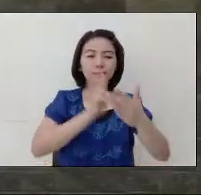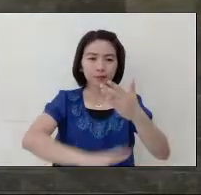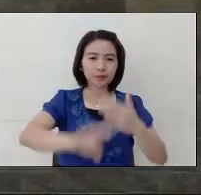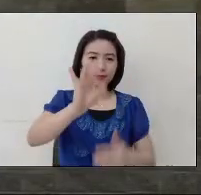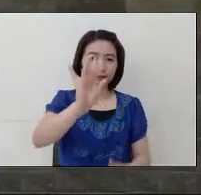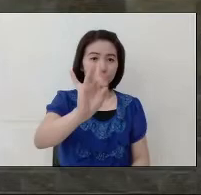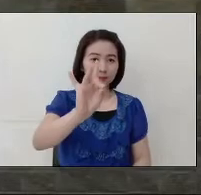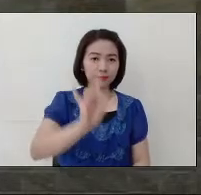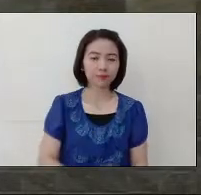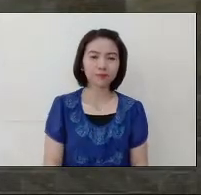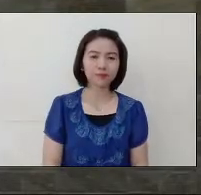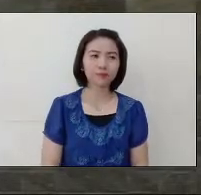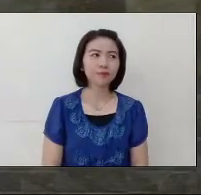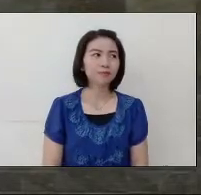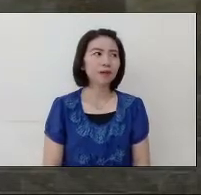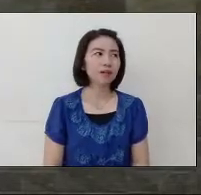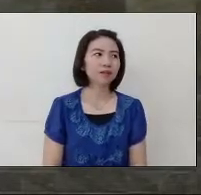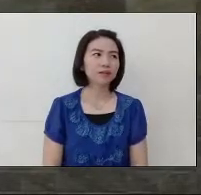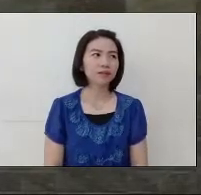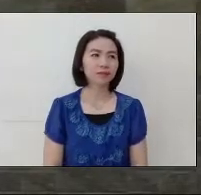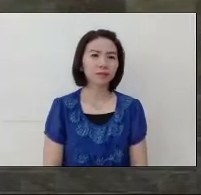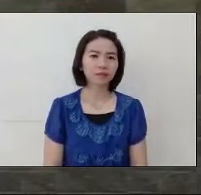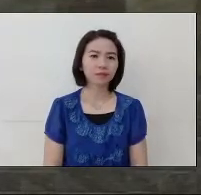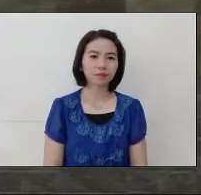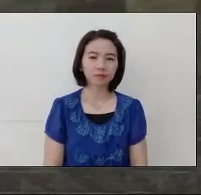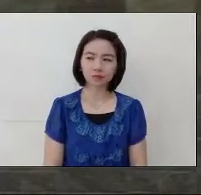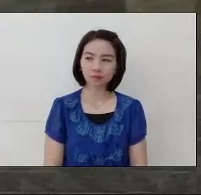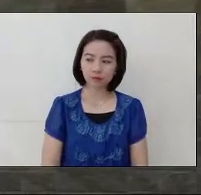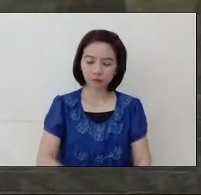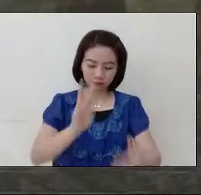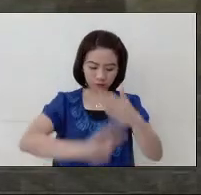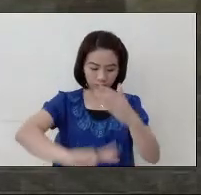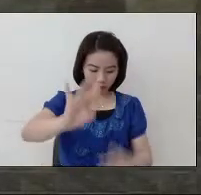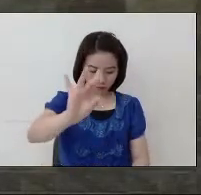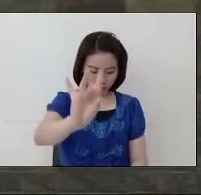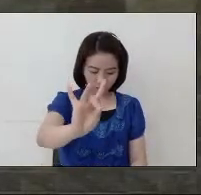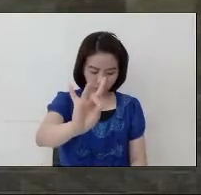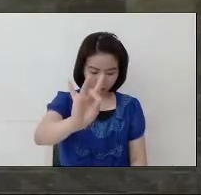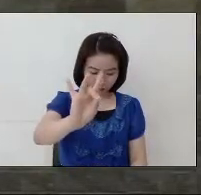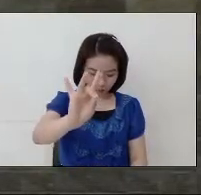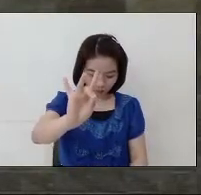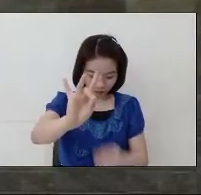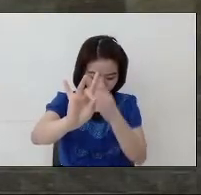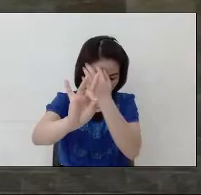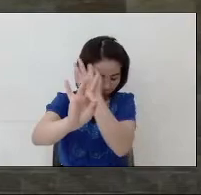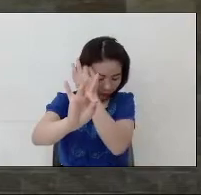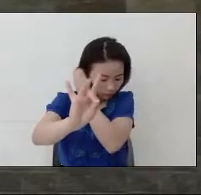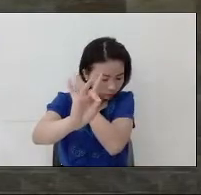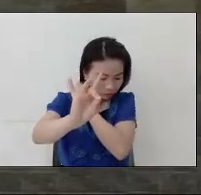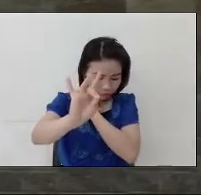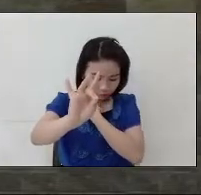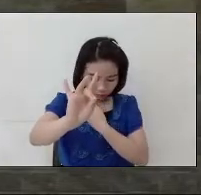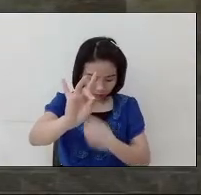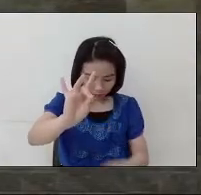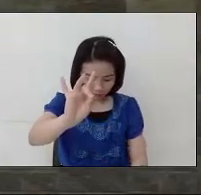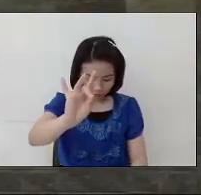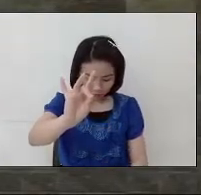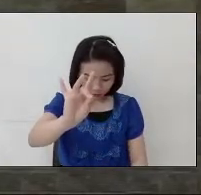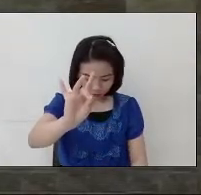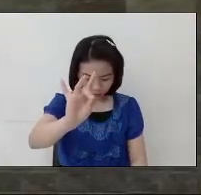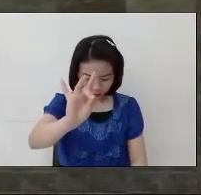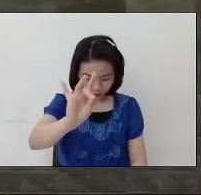Alright? Let's try. Whatsoever things or what? 1. Whatsoever things or